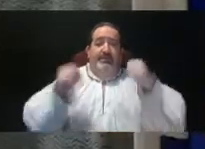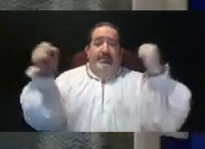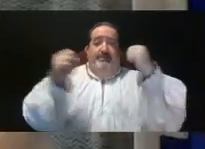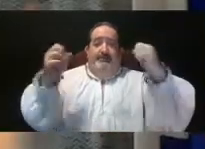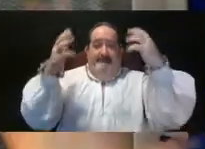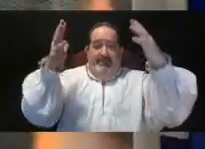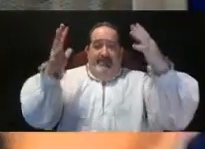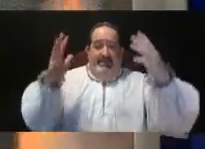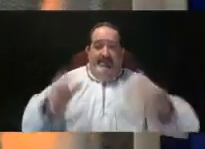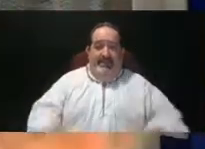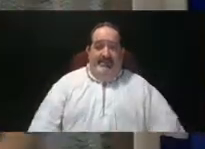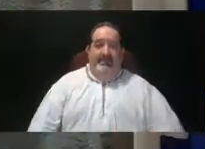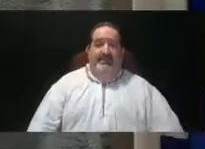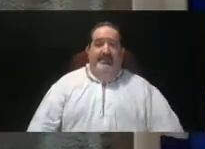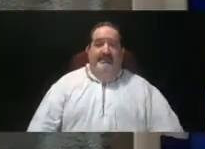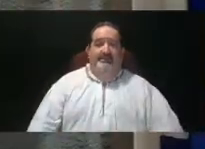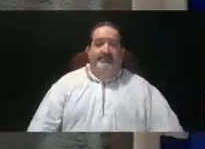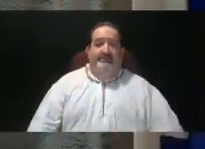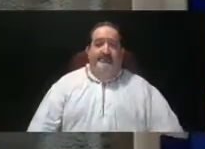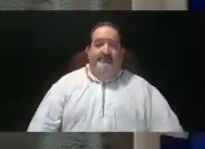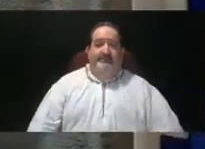hip.